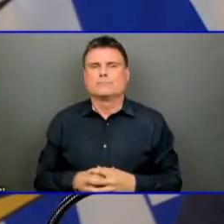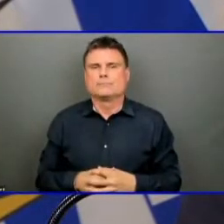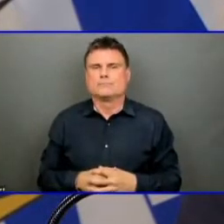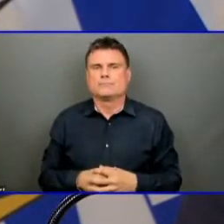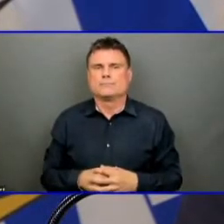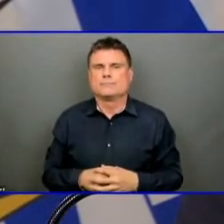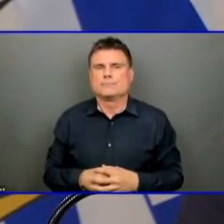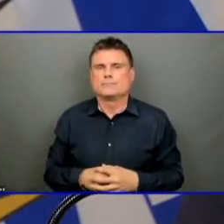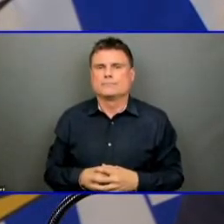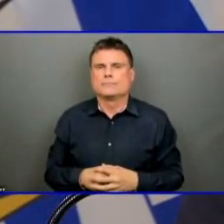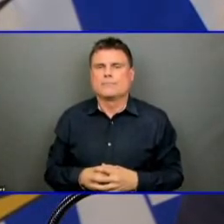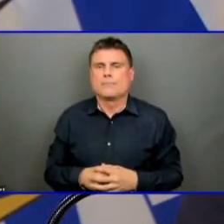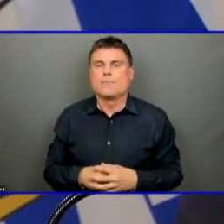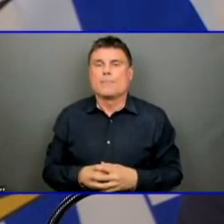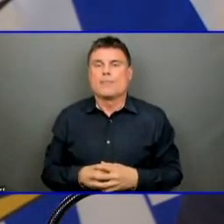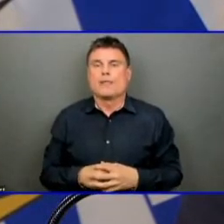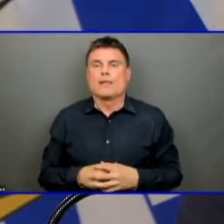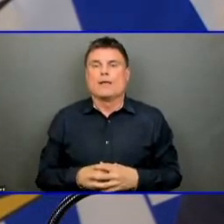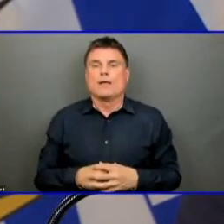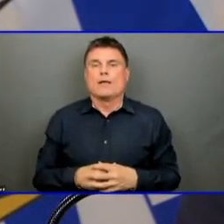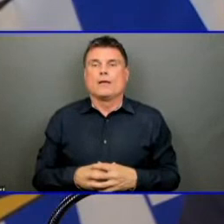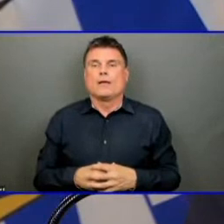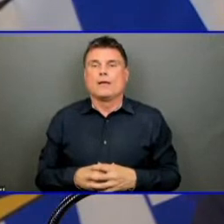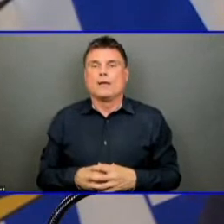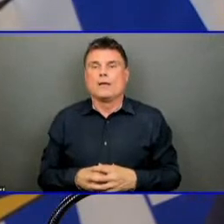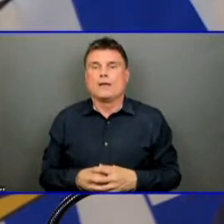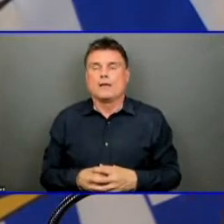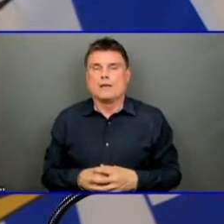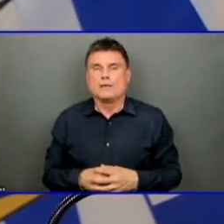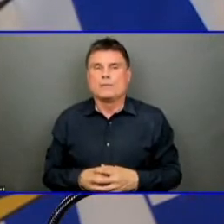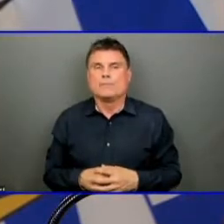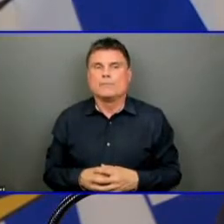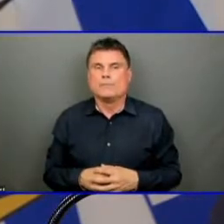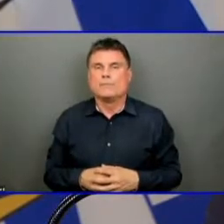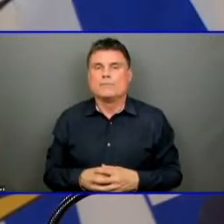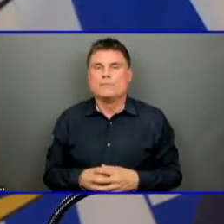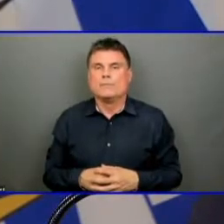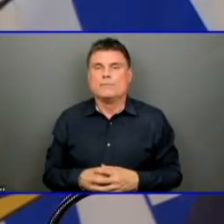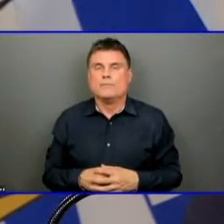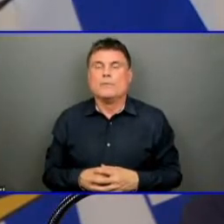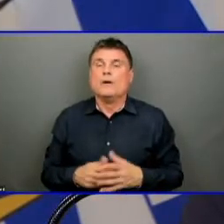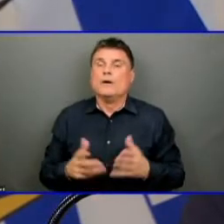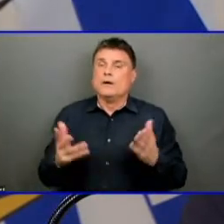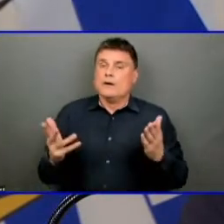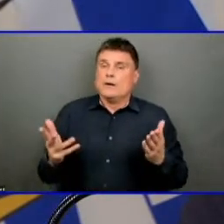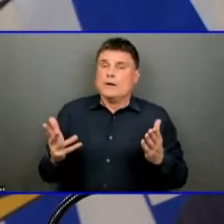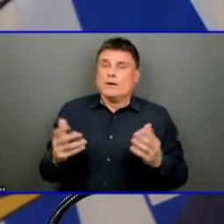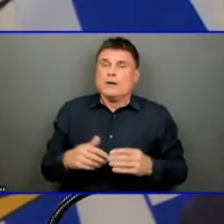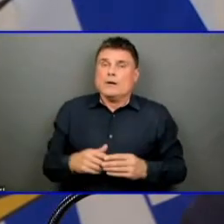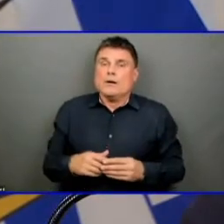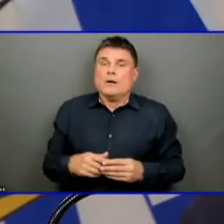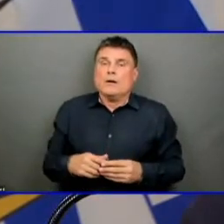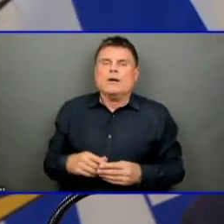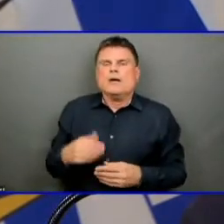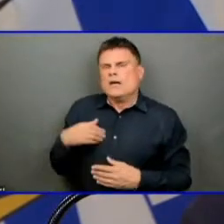So any update about that? I'm sorry, I didn't quite catch it. Something in Surrey Hospital?